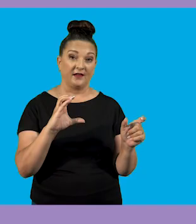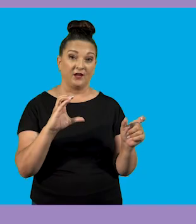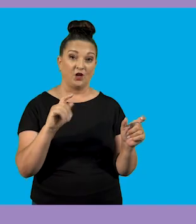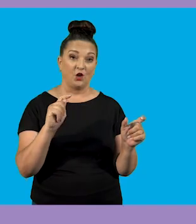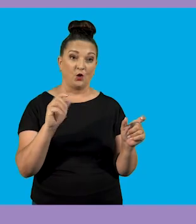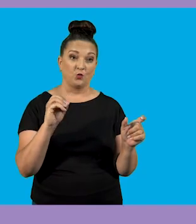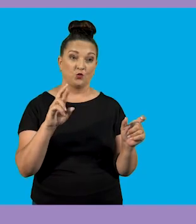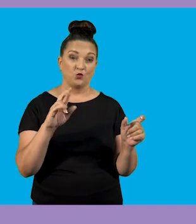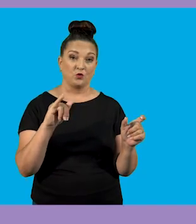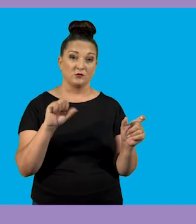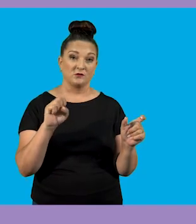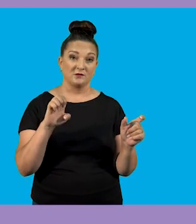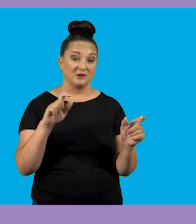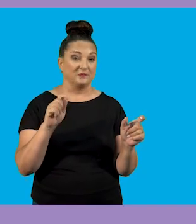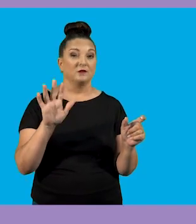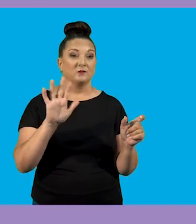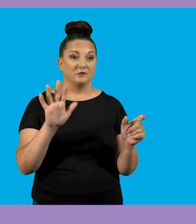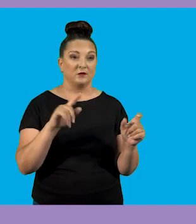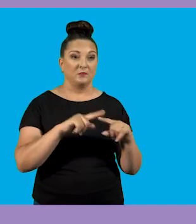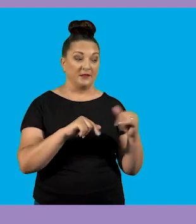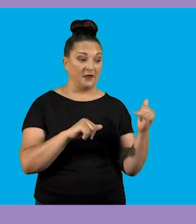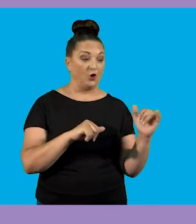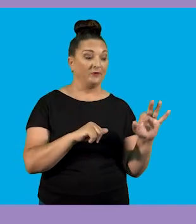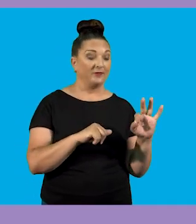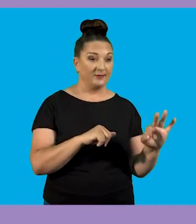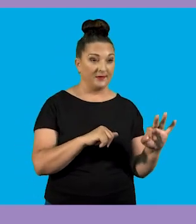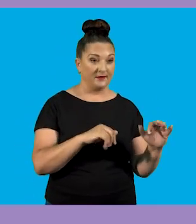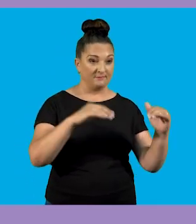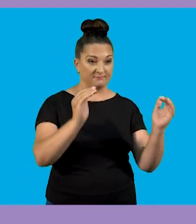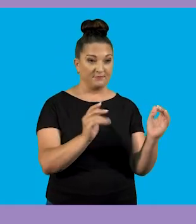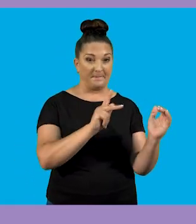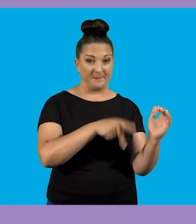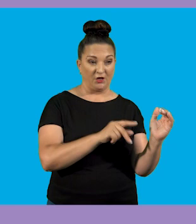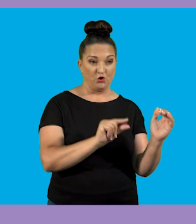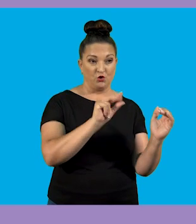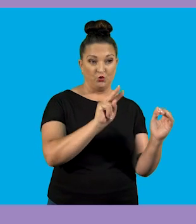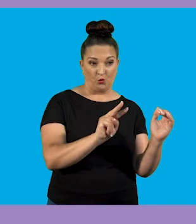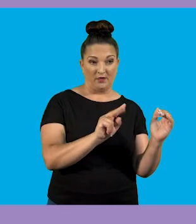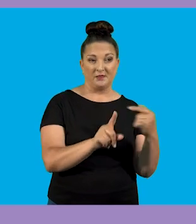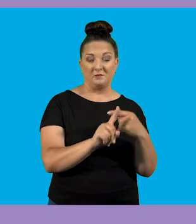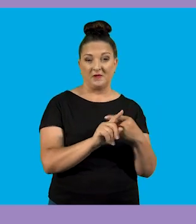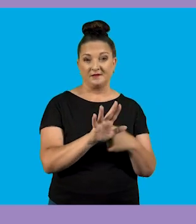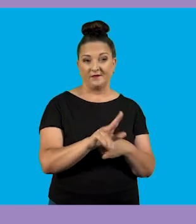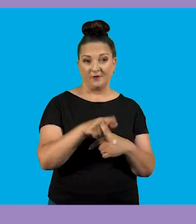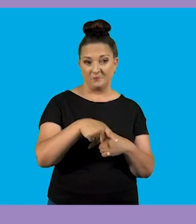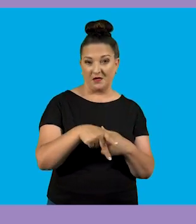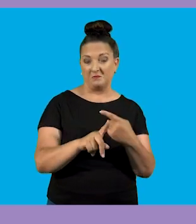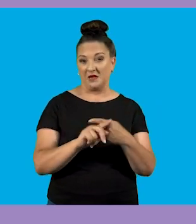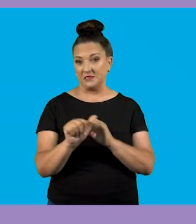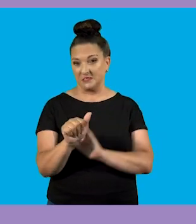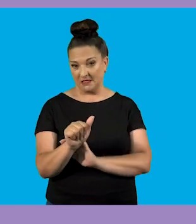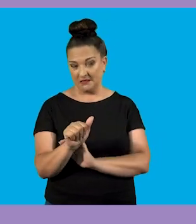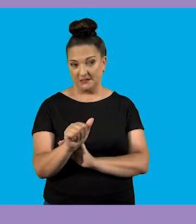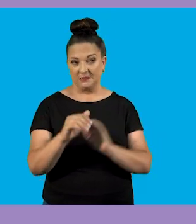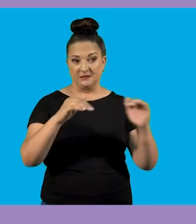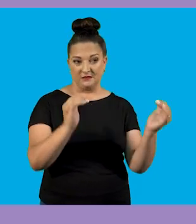mind. Right, we have the 3, open bracket p squared plus 5p plus the 6. So we